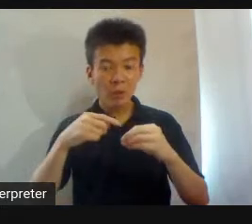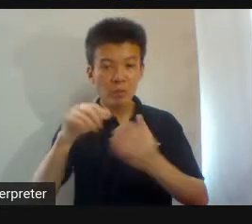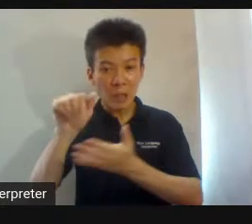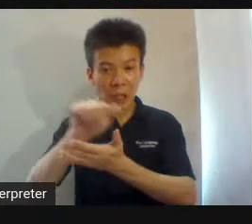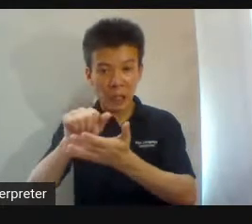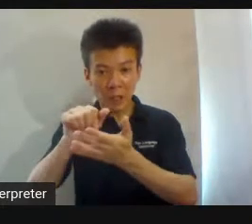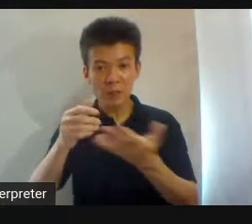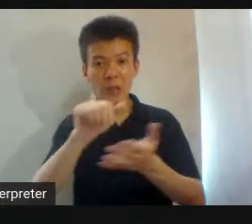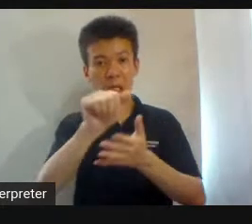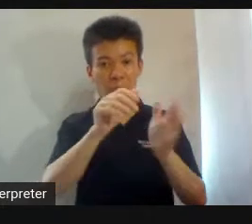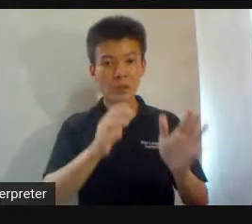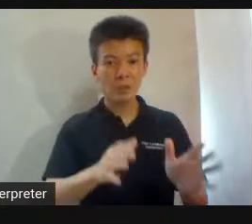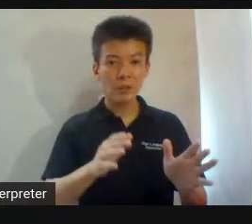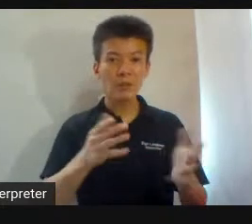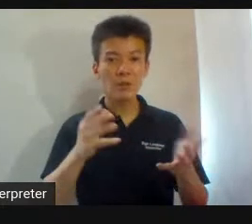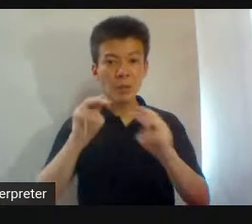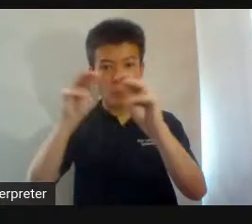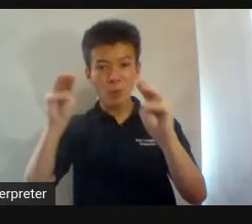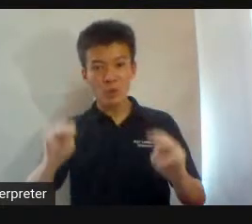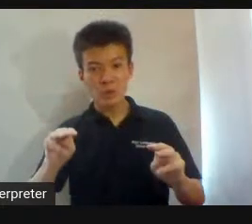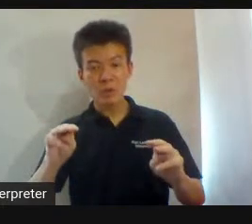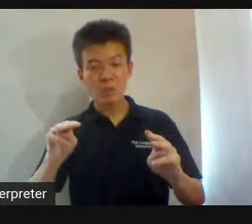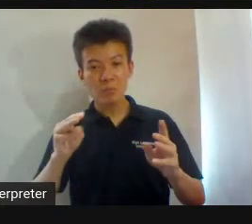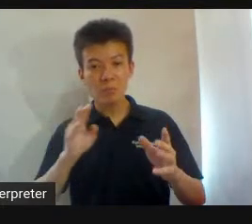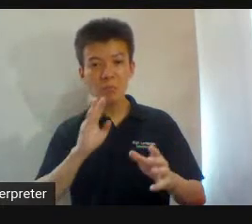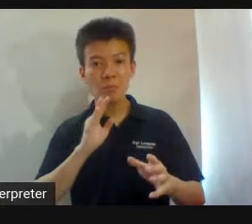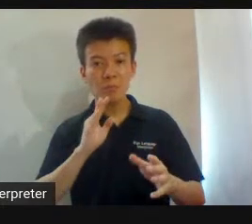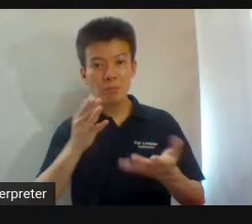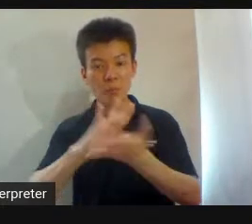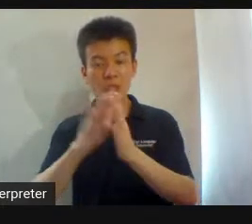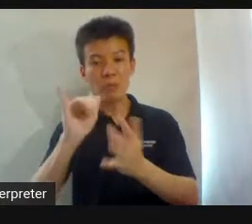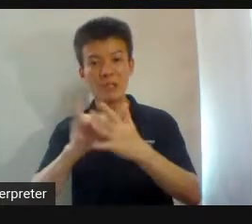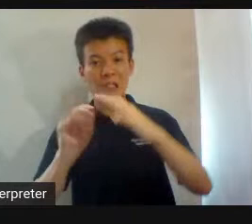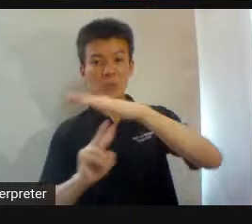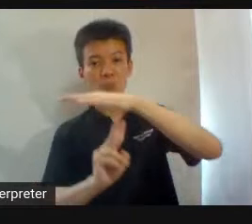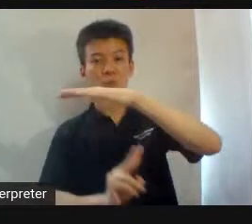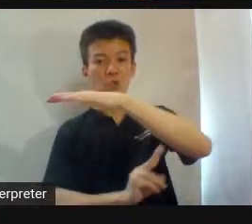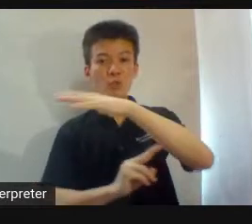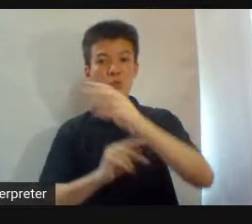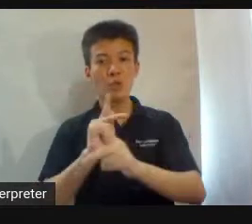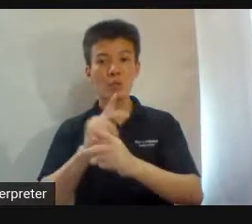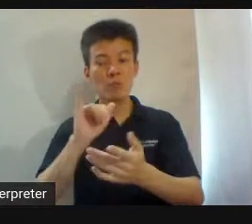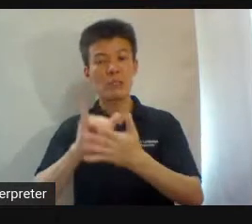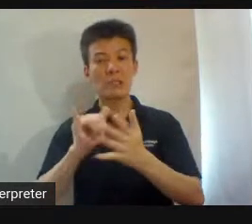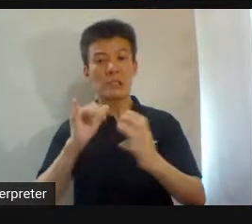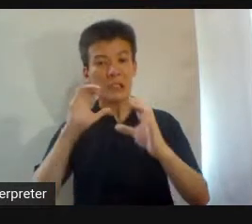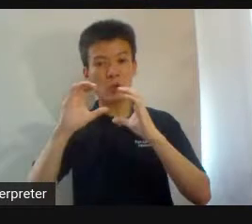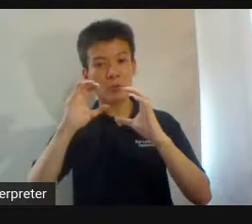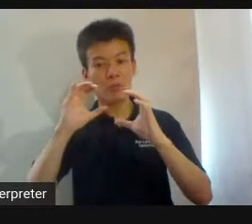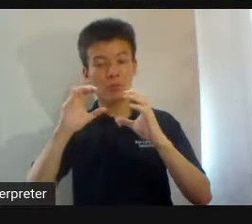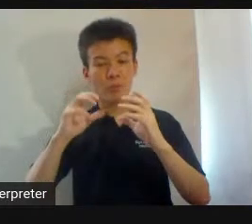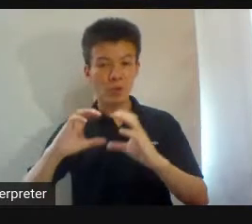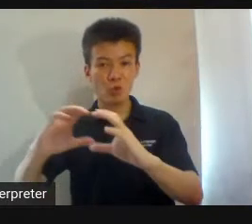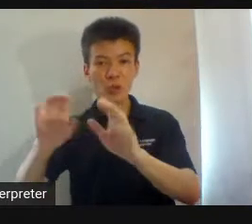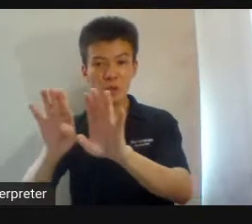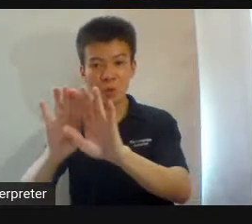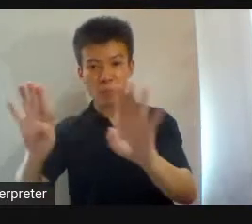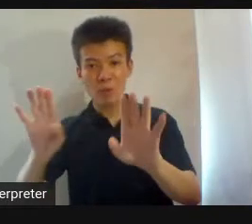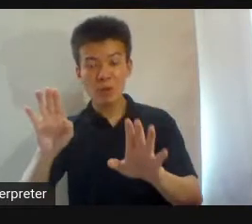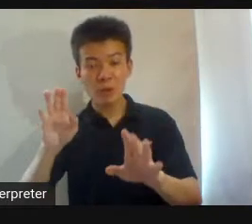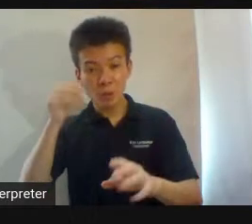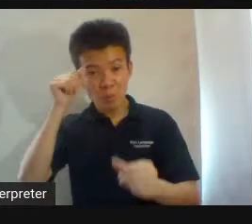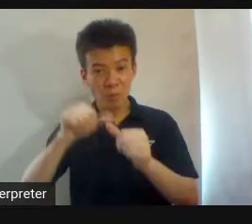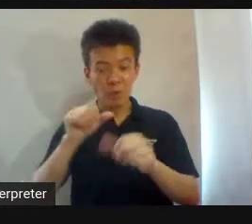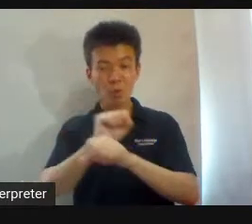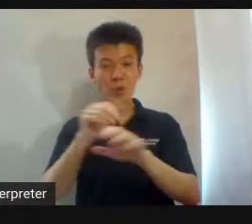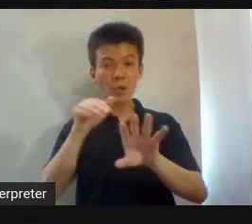artists, museums being that bridge, isn't it, to have that, keeping that communication channel open. I remember when we worked